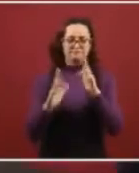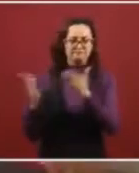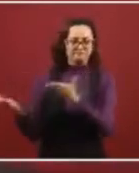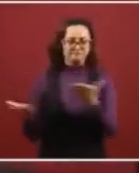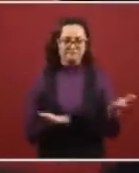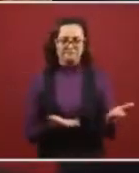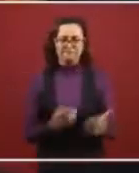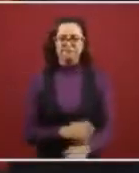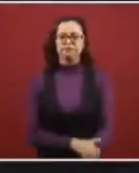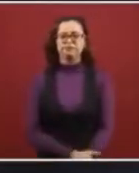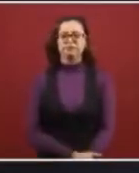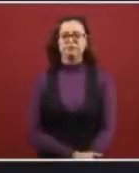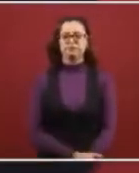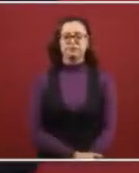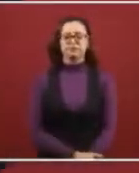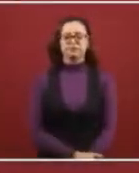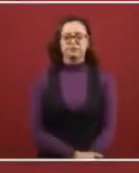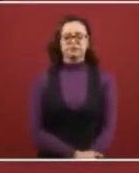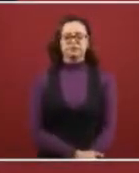answers.